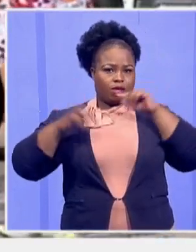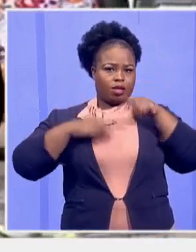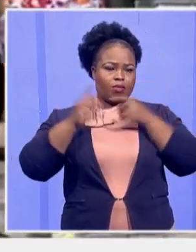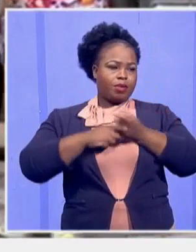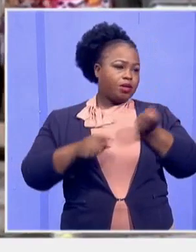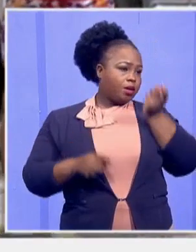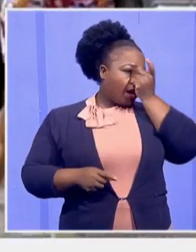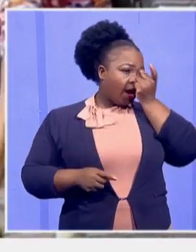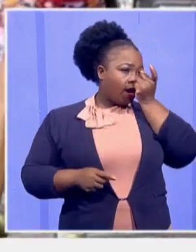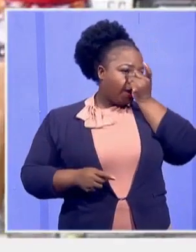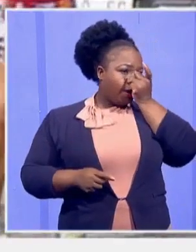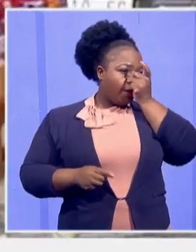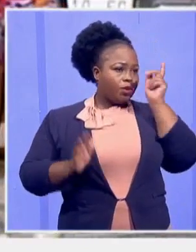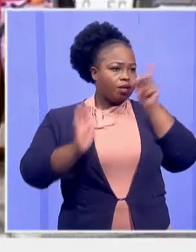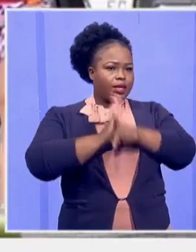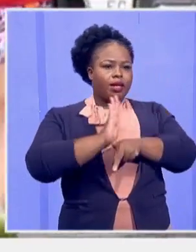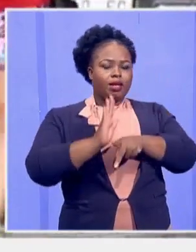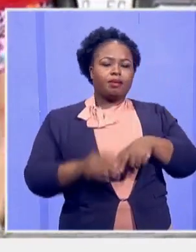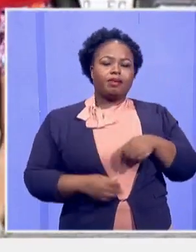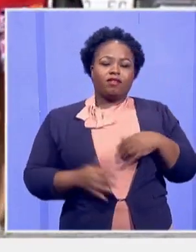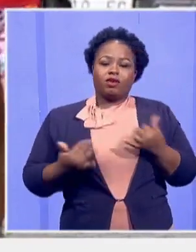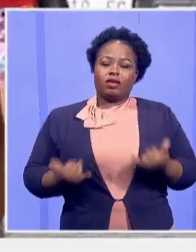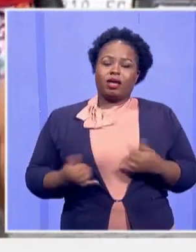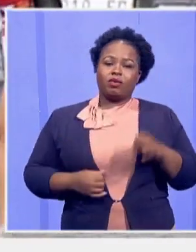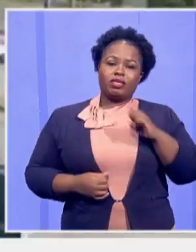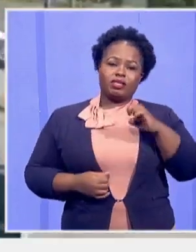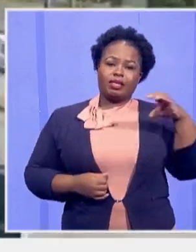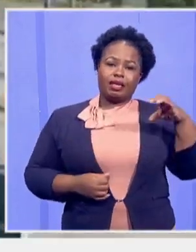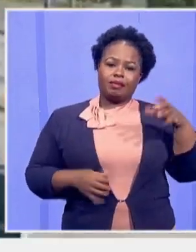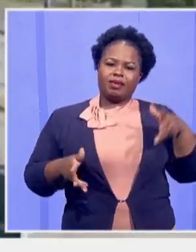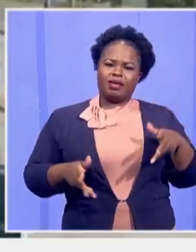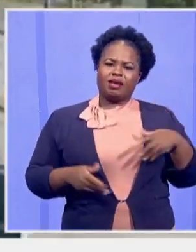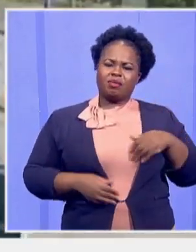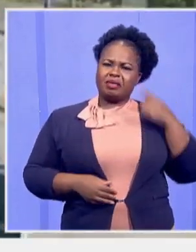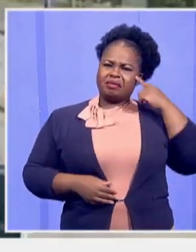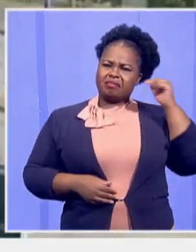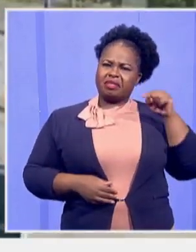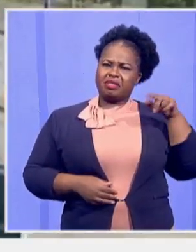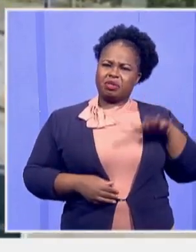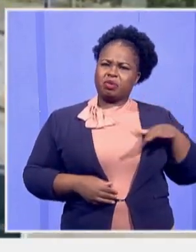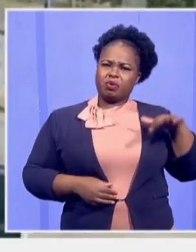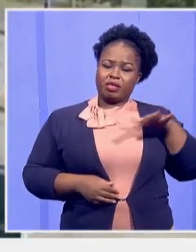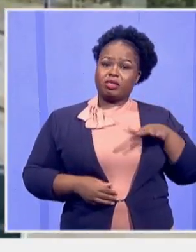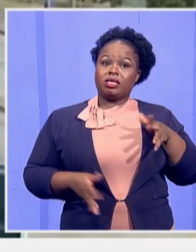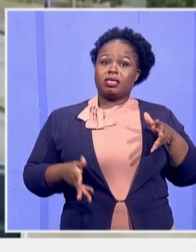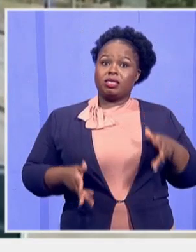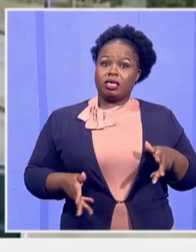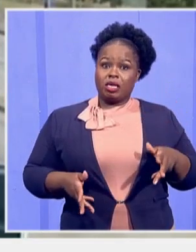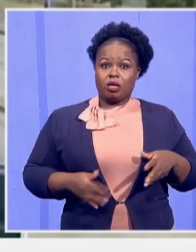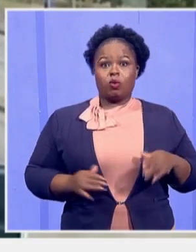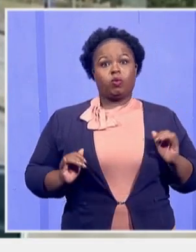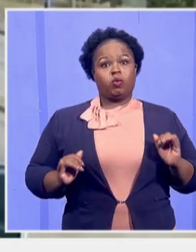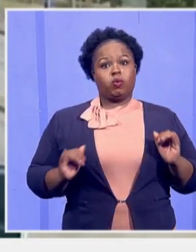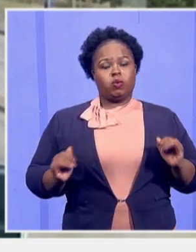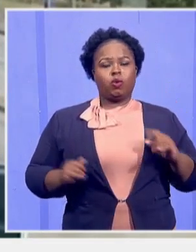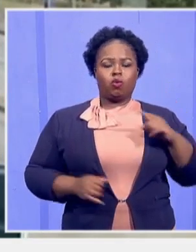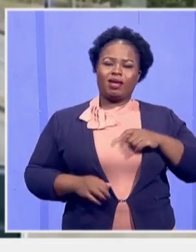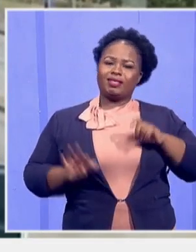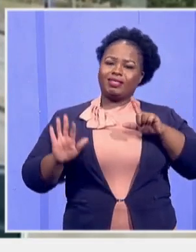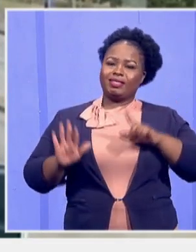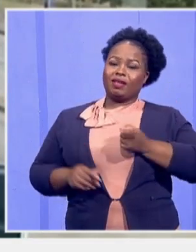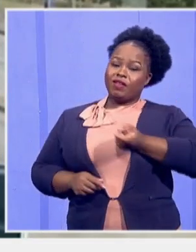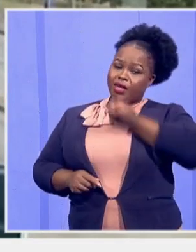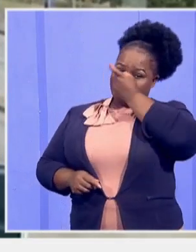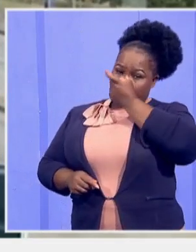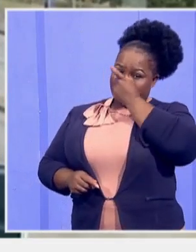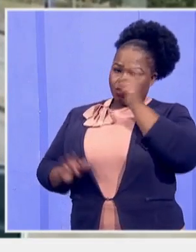rhino poaching. Currently in the Eastern Cape, the situation is quite dire, where 7 rhinos have been poached